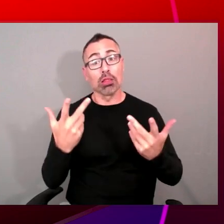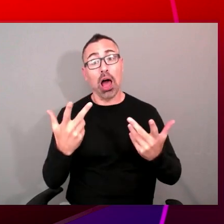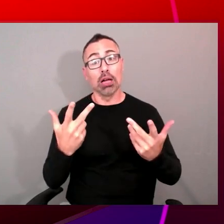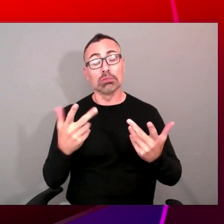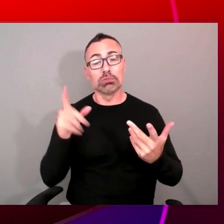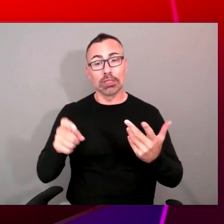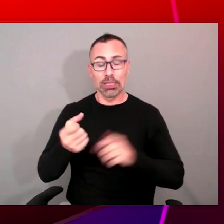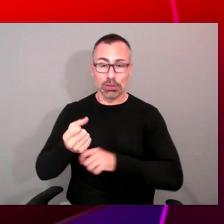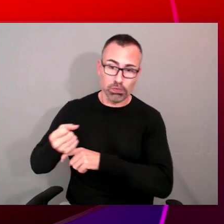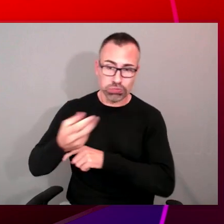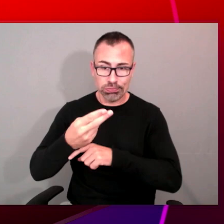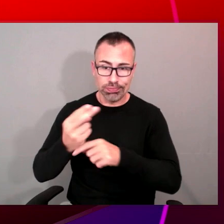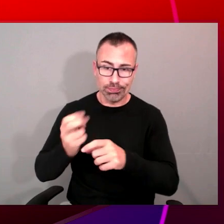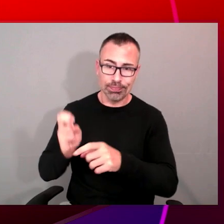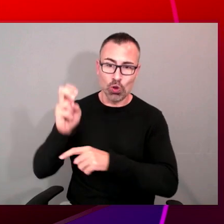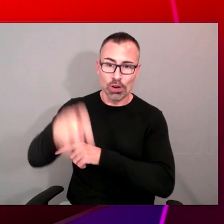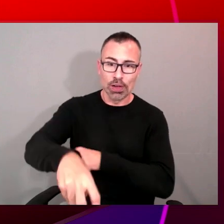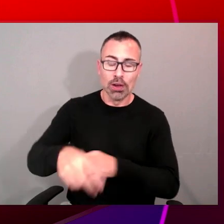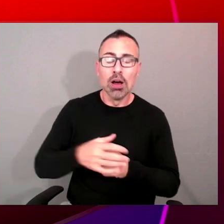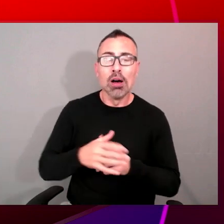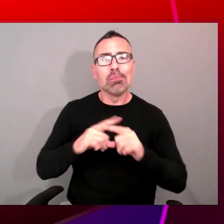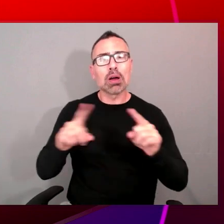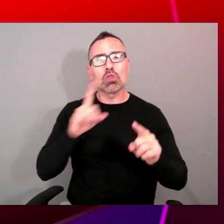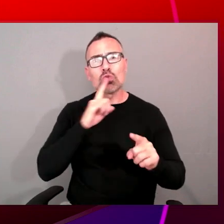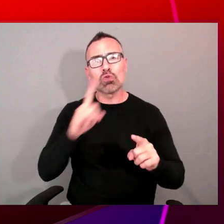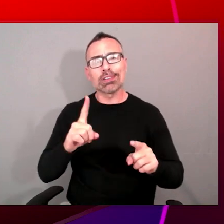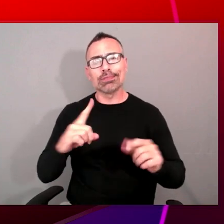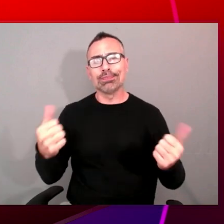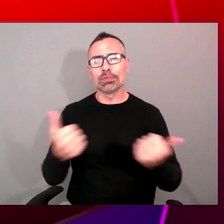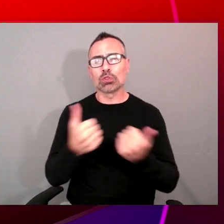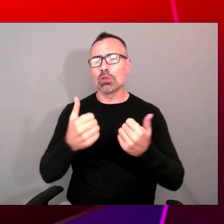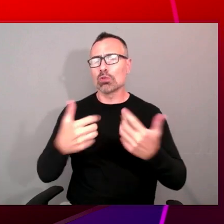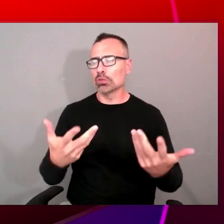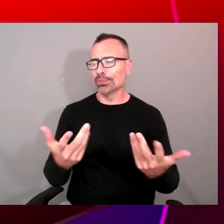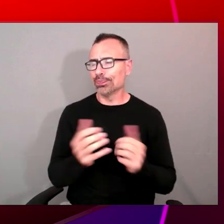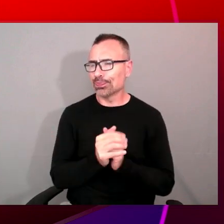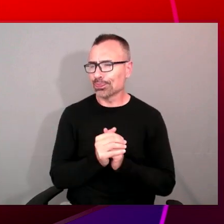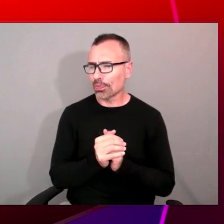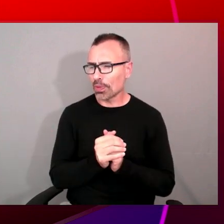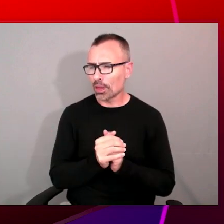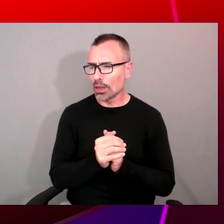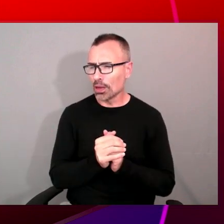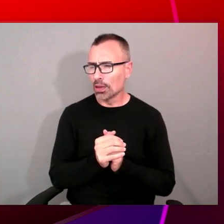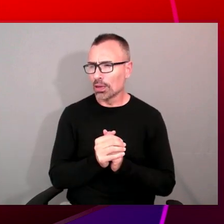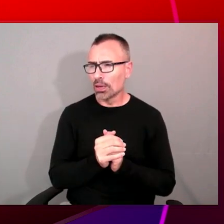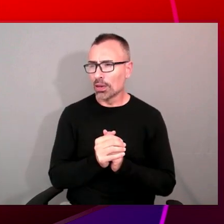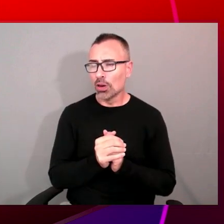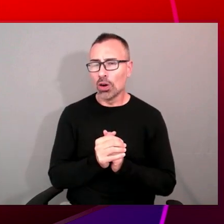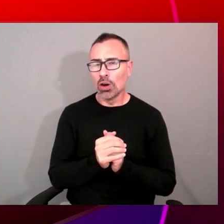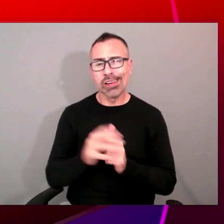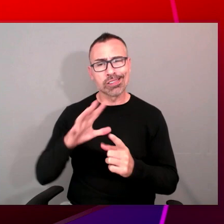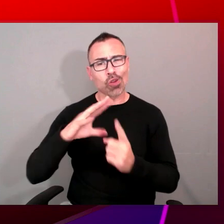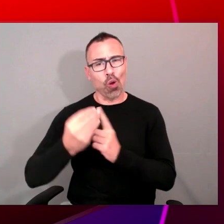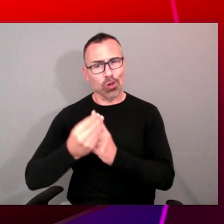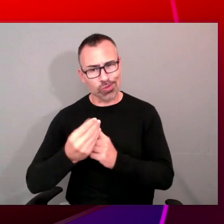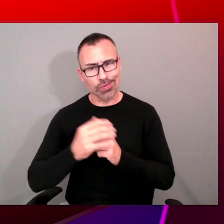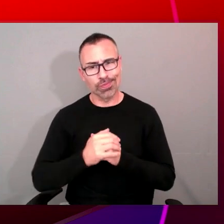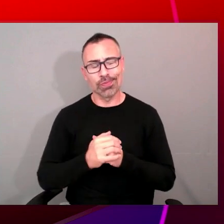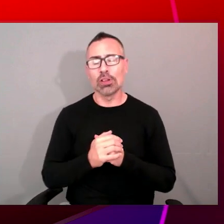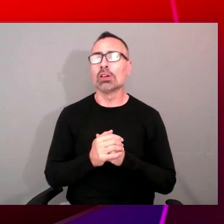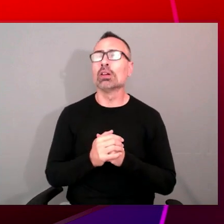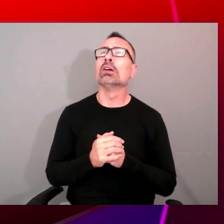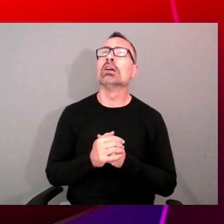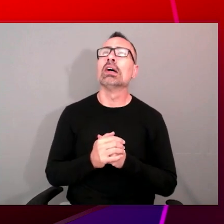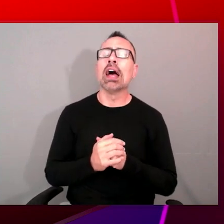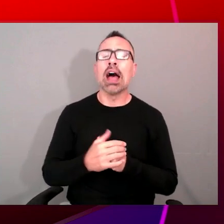the real challenge was that cultural, getting everybody to join in